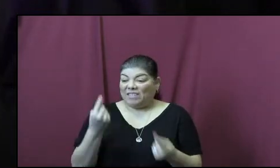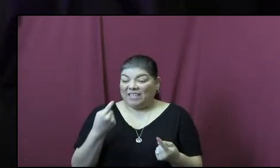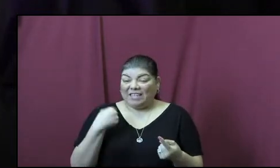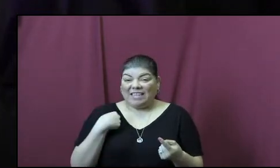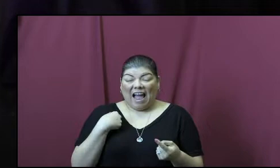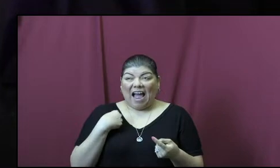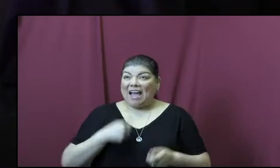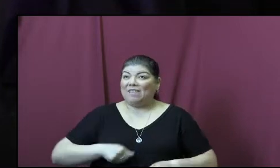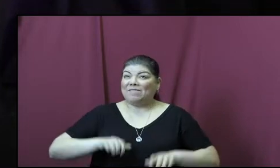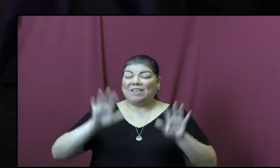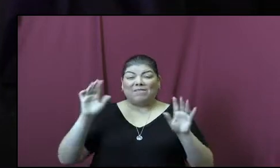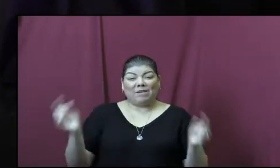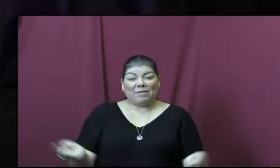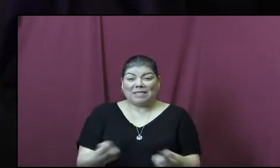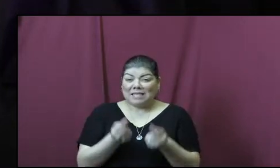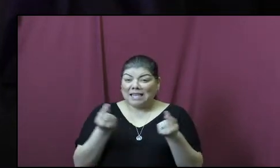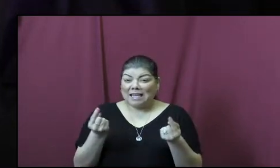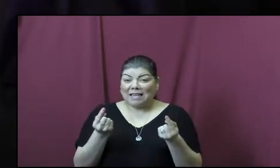since I've given up sin,